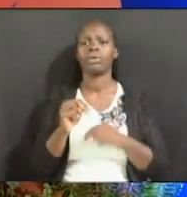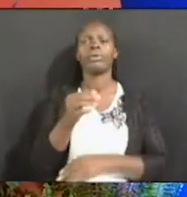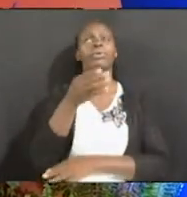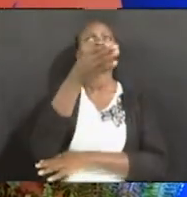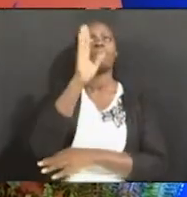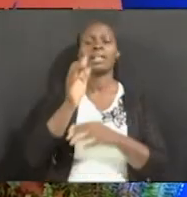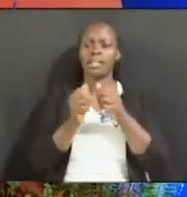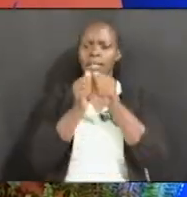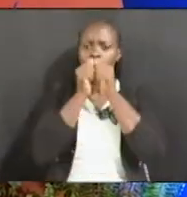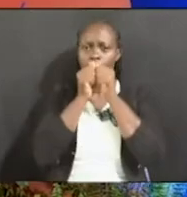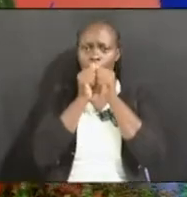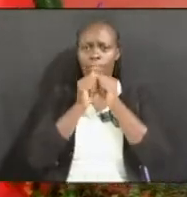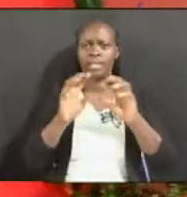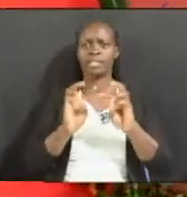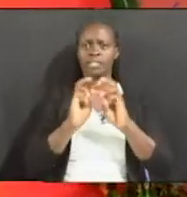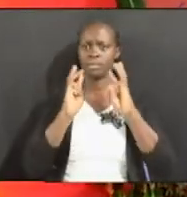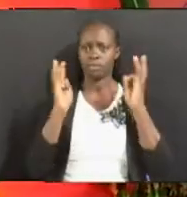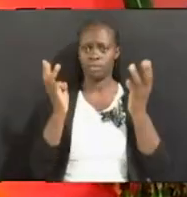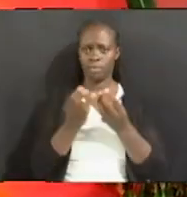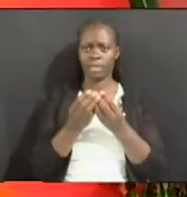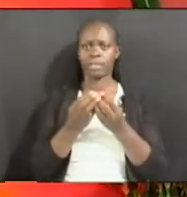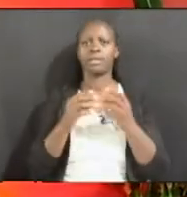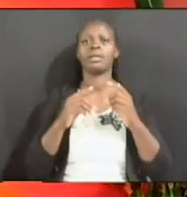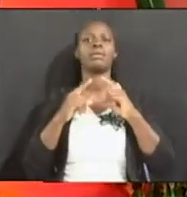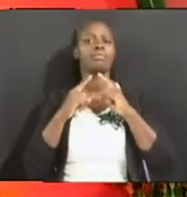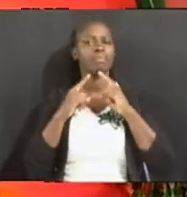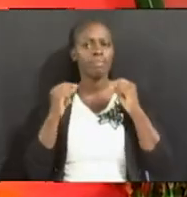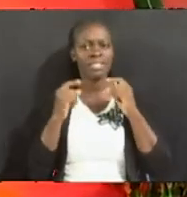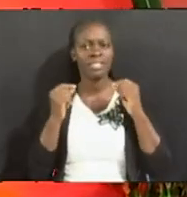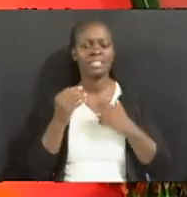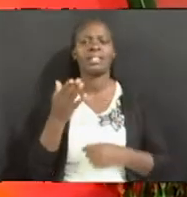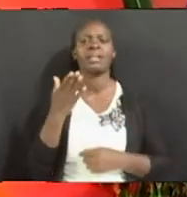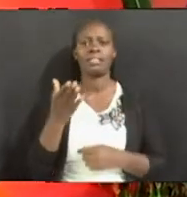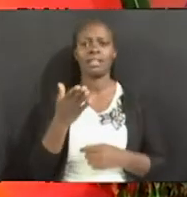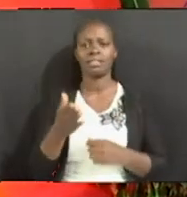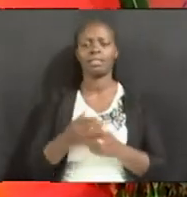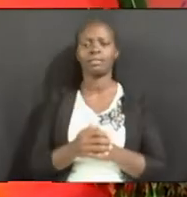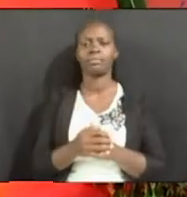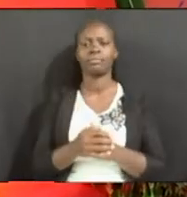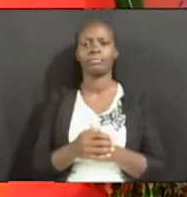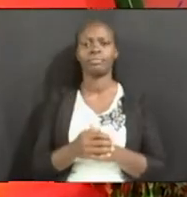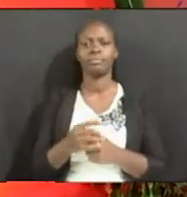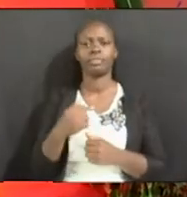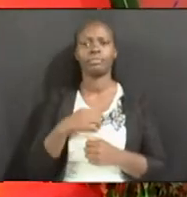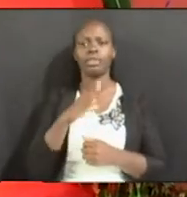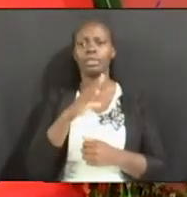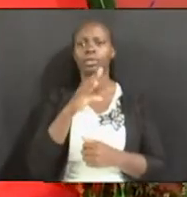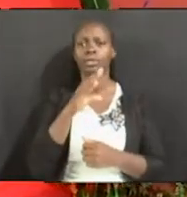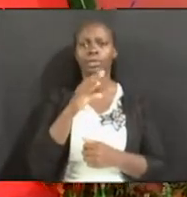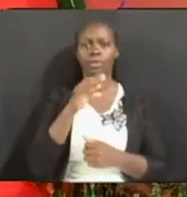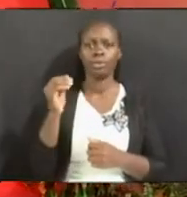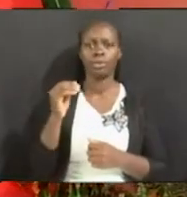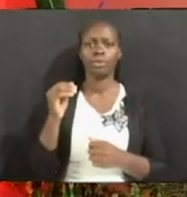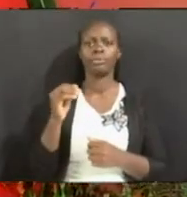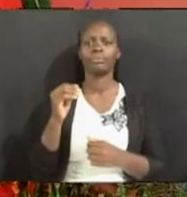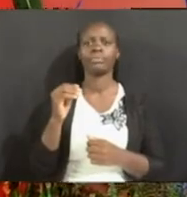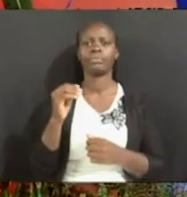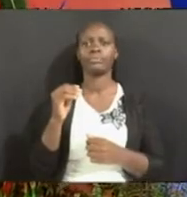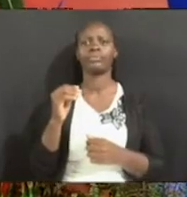world. There were pastors like 40 pastors. I've never attended a wedding, a funeral, with over 40